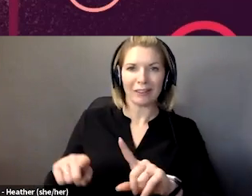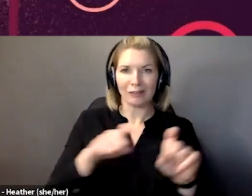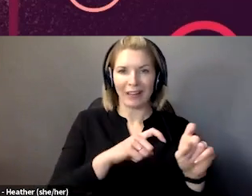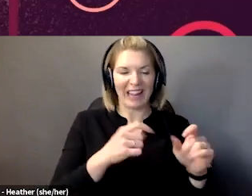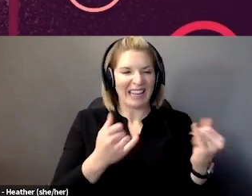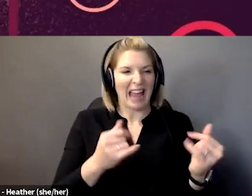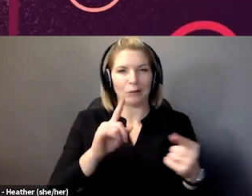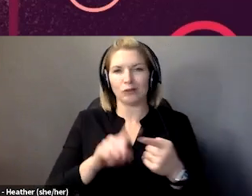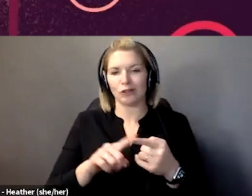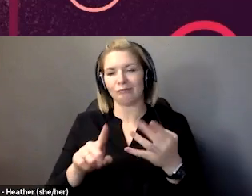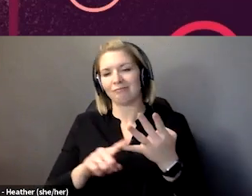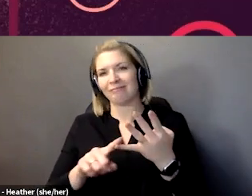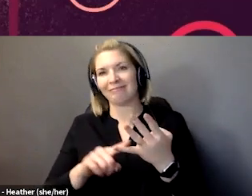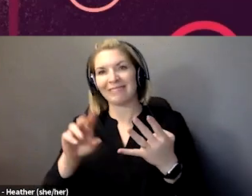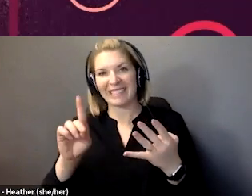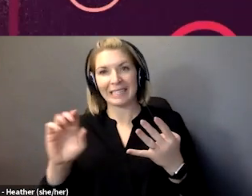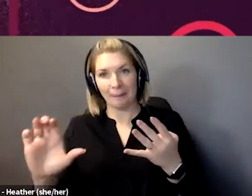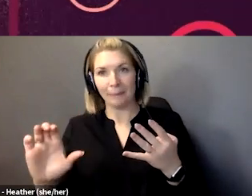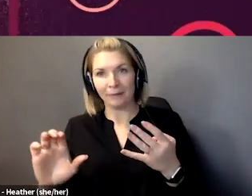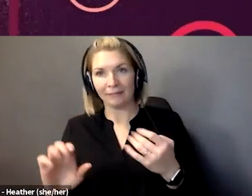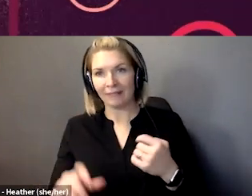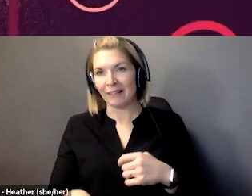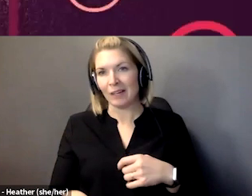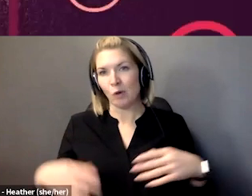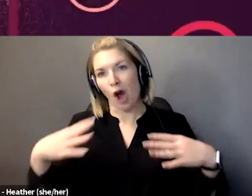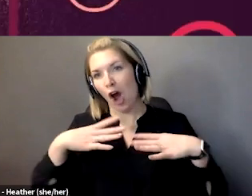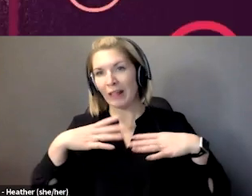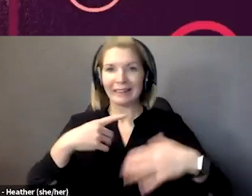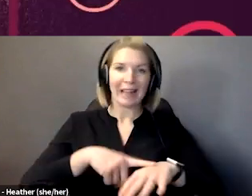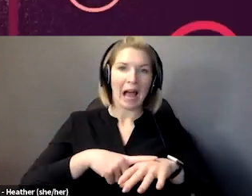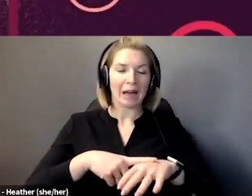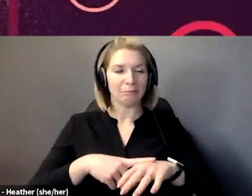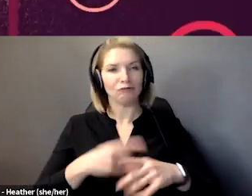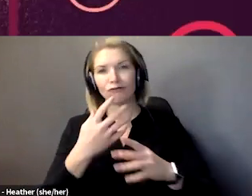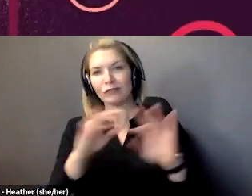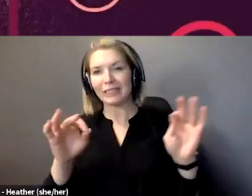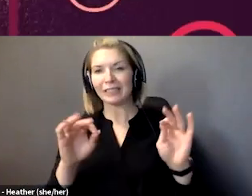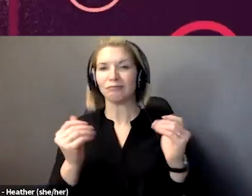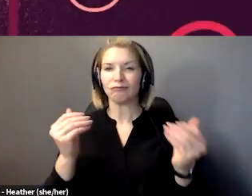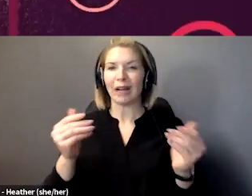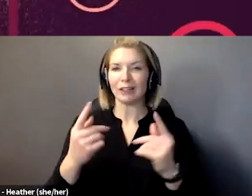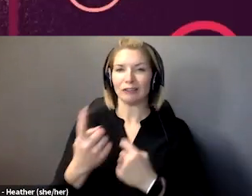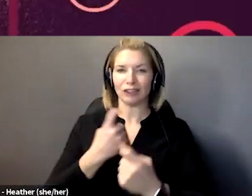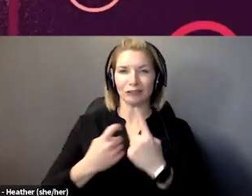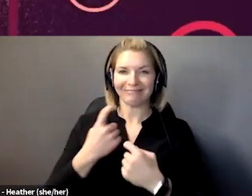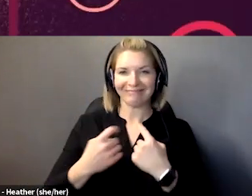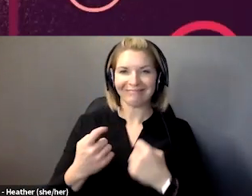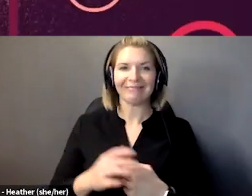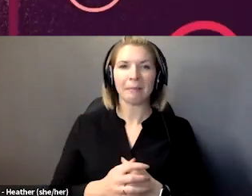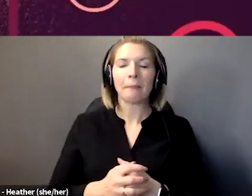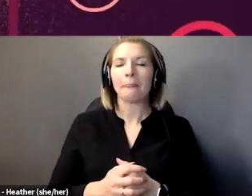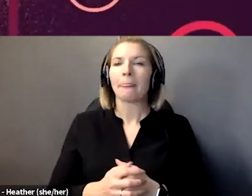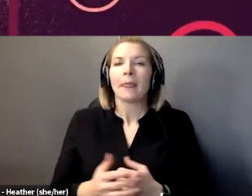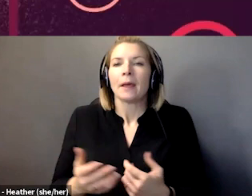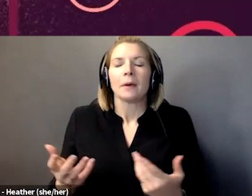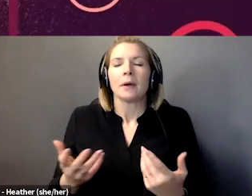And you might be asking, what are we going to do with all these insights? And what we want to do is to develop a toolkit of strategies that